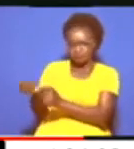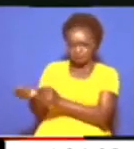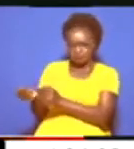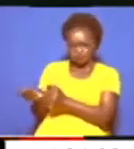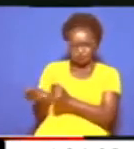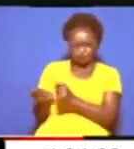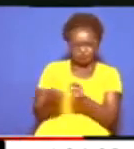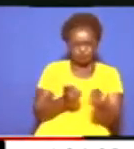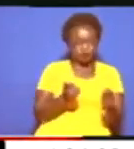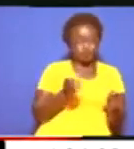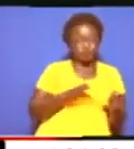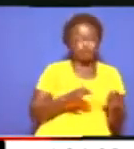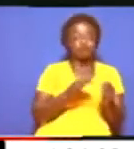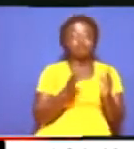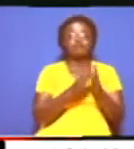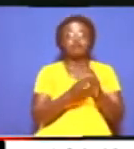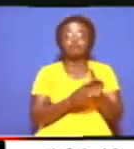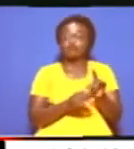female toilet.